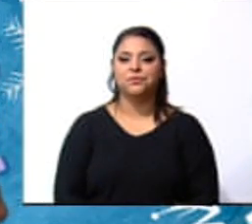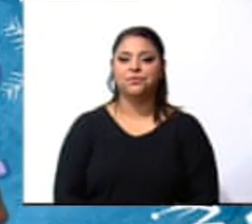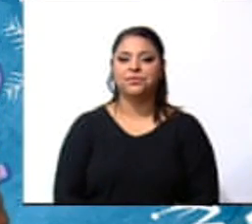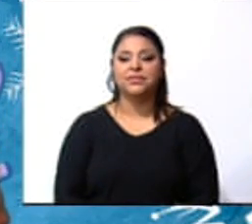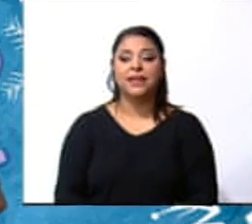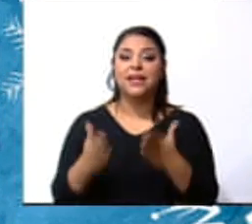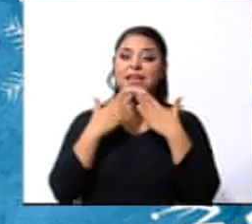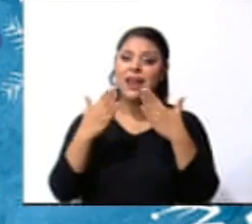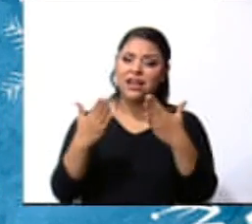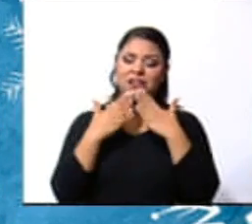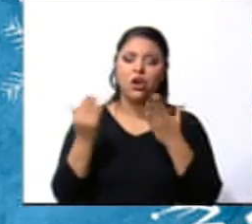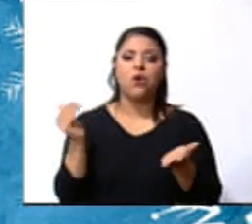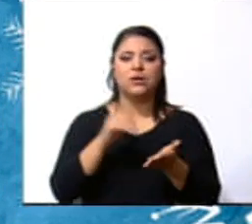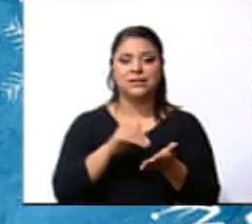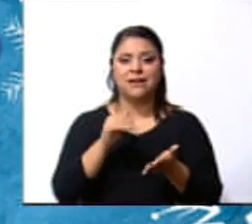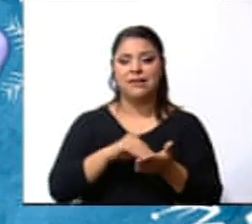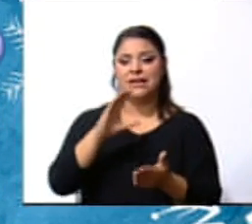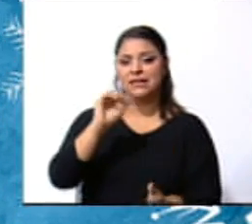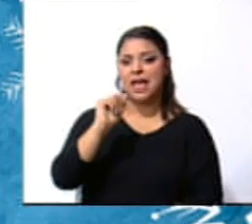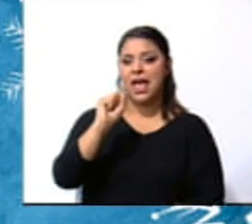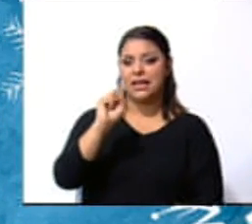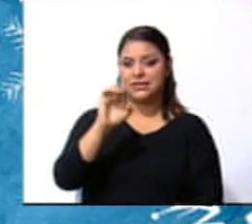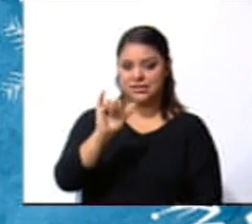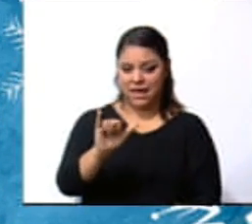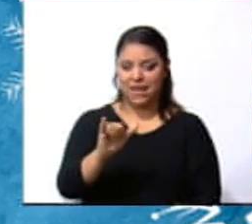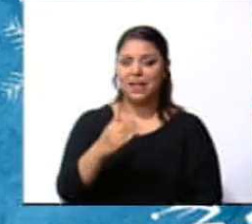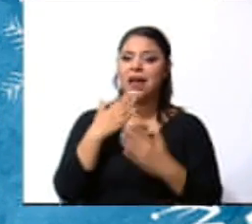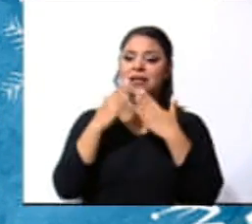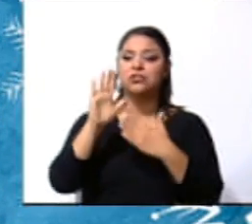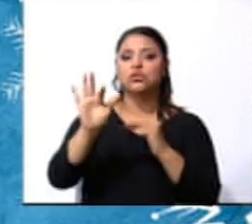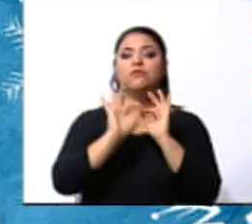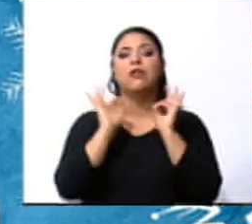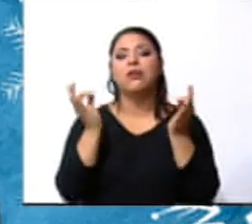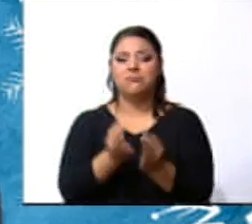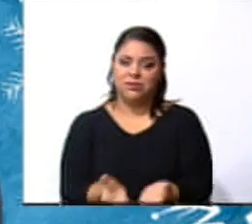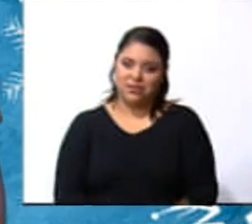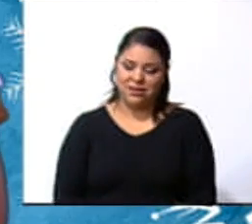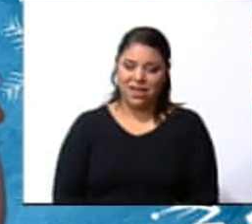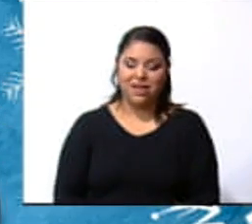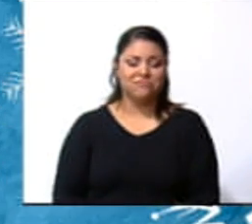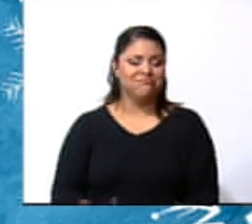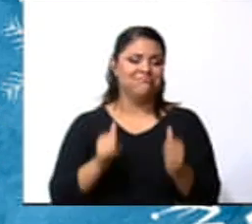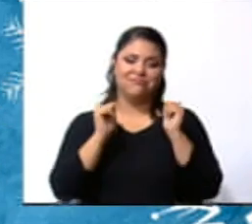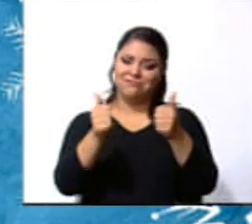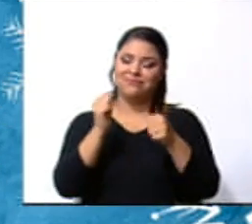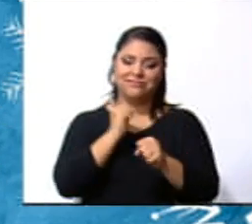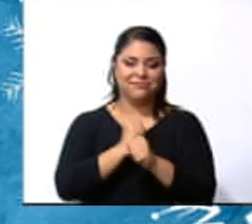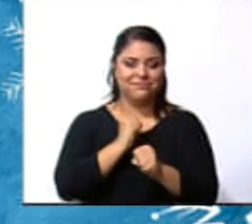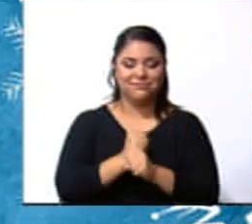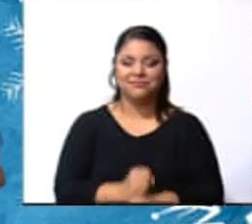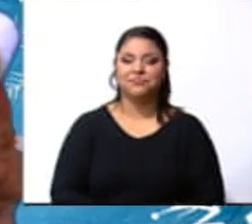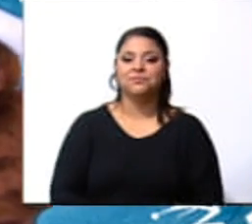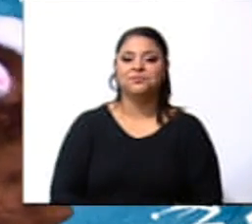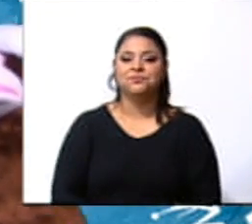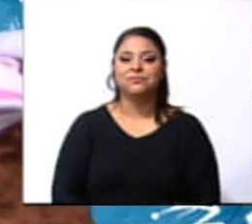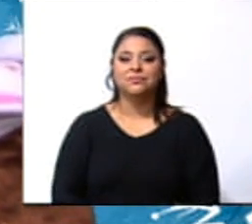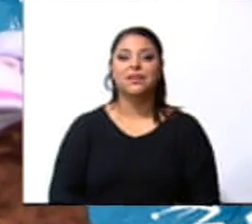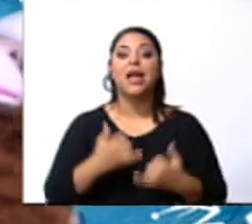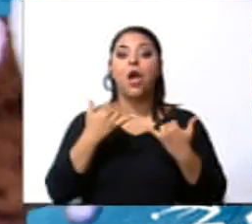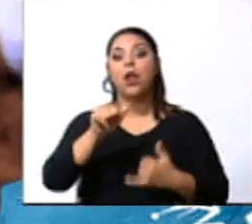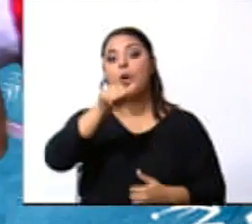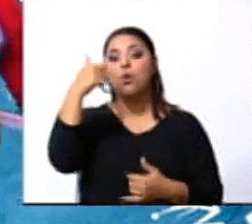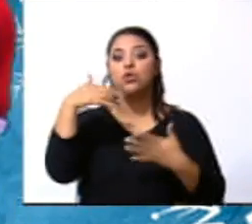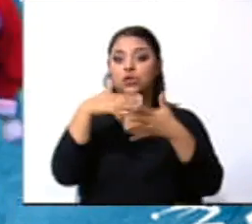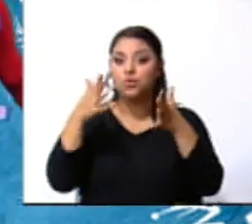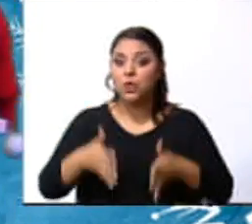Thanks once again, Casey, and thank your family on my behalf. You did a wonderful job. And we have another